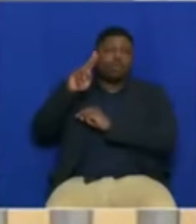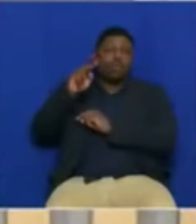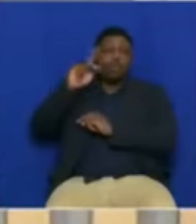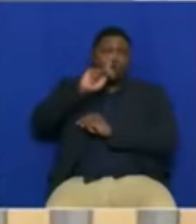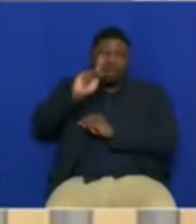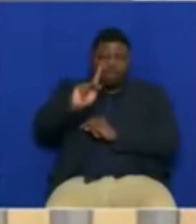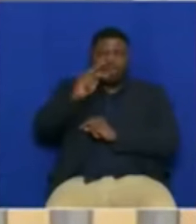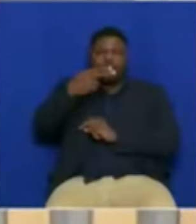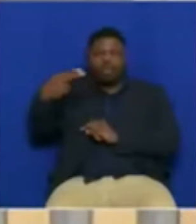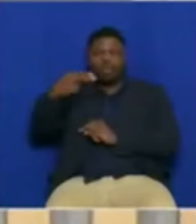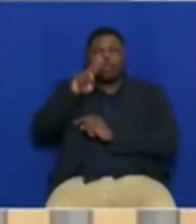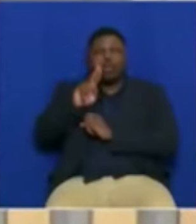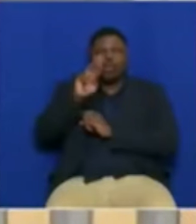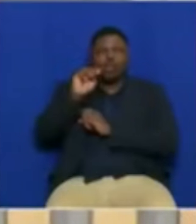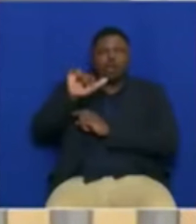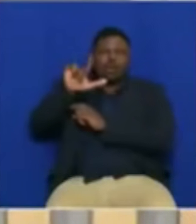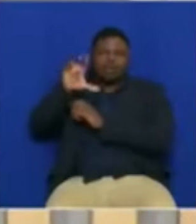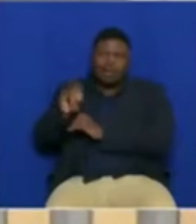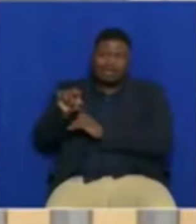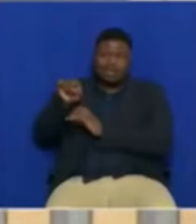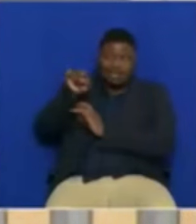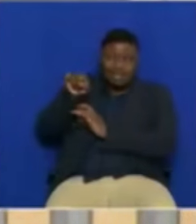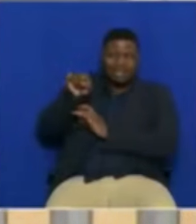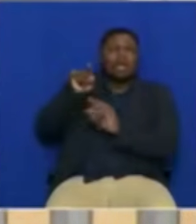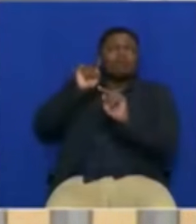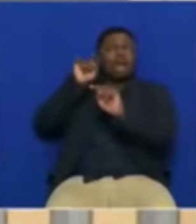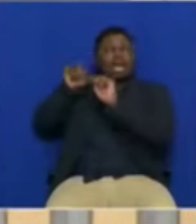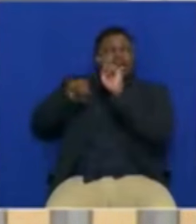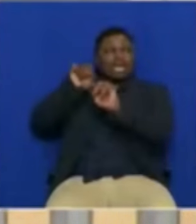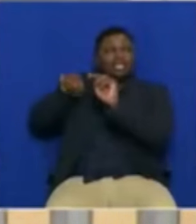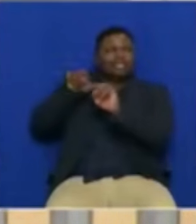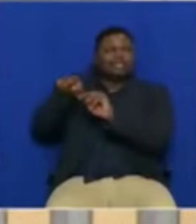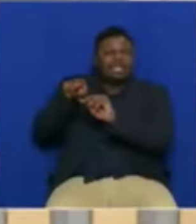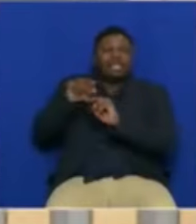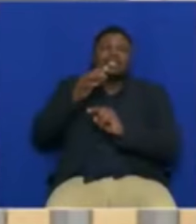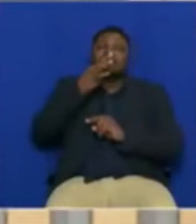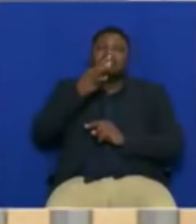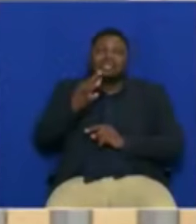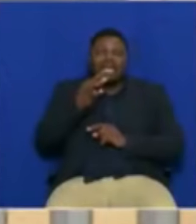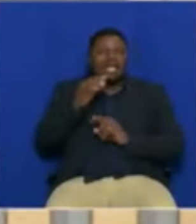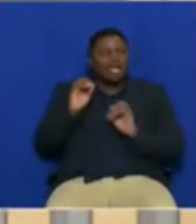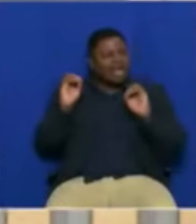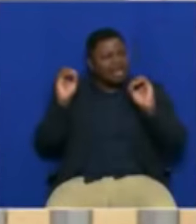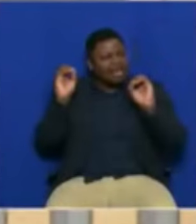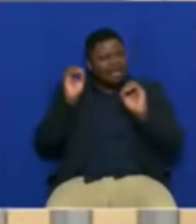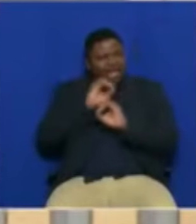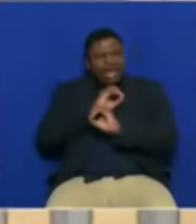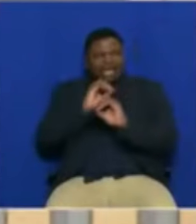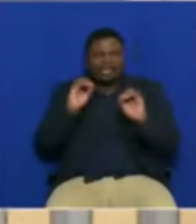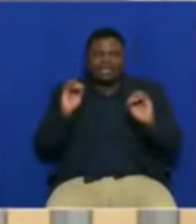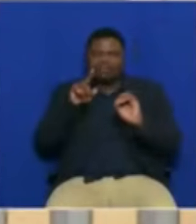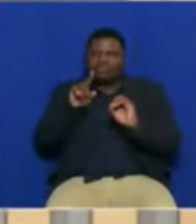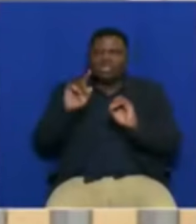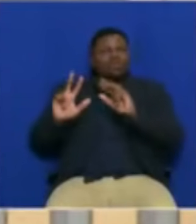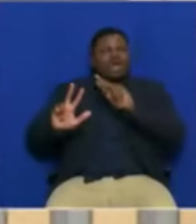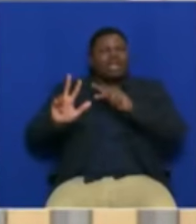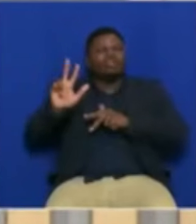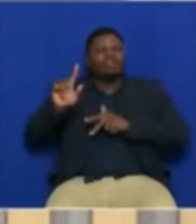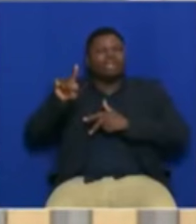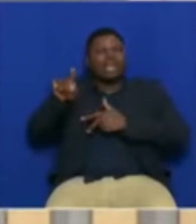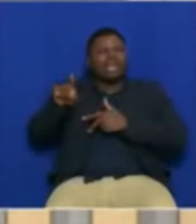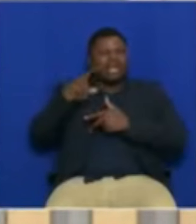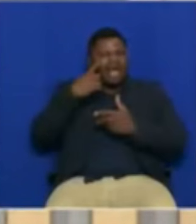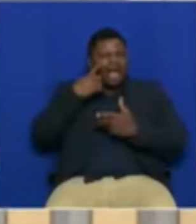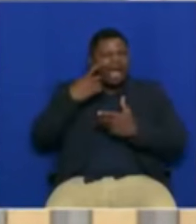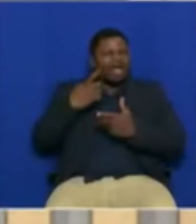he's saying that General Khumalo, but there's nothing there to show on his original affidavit to say General Khumalo, no substance.